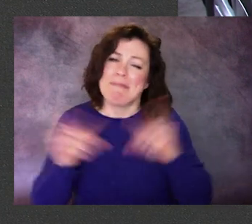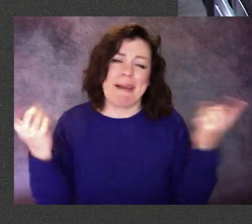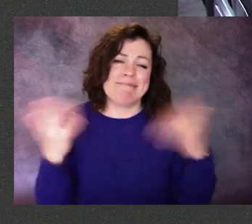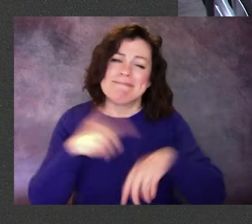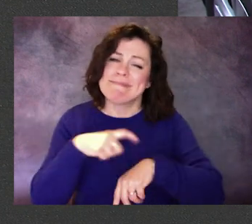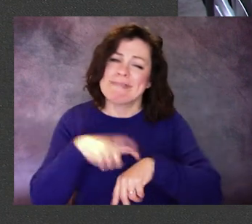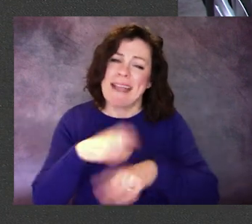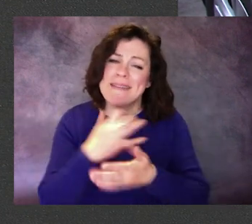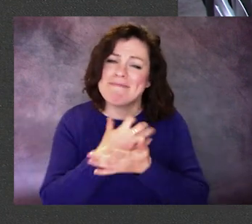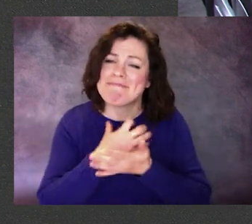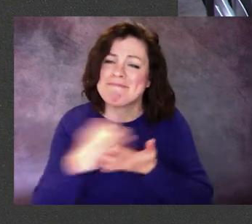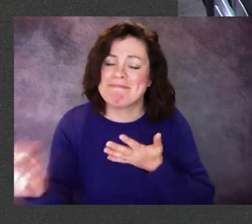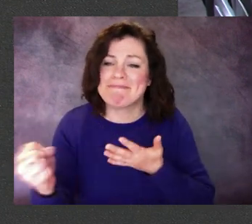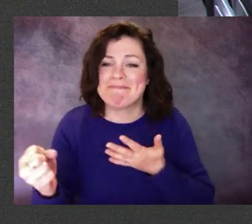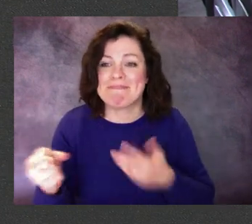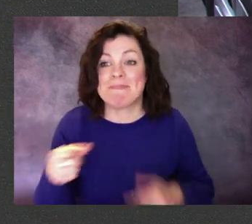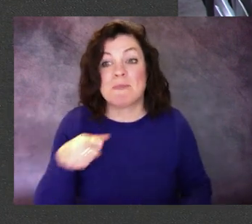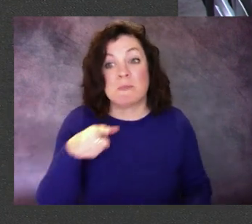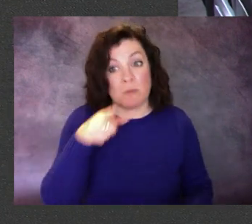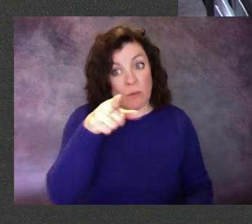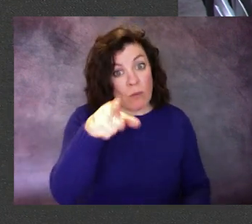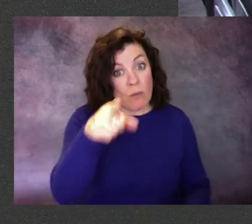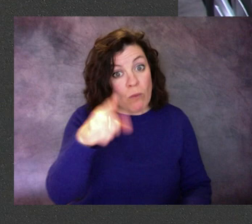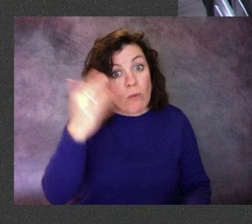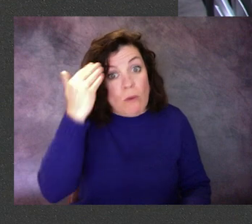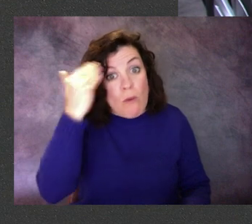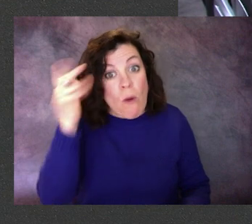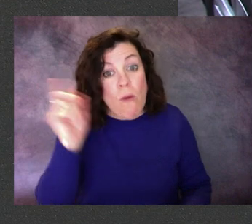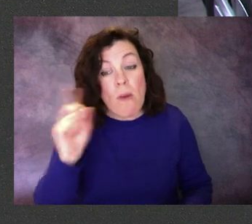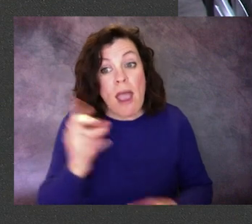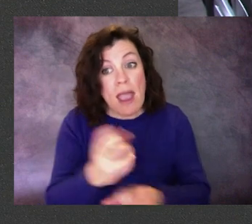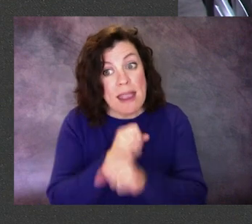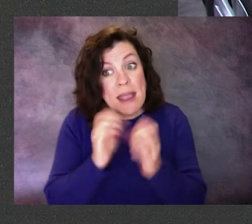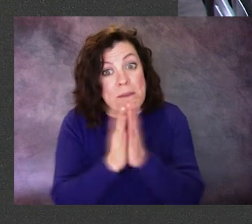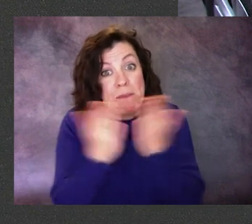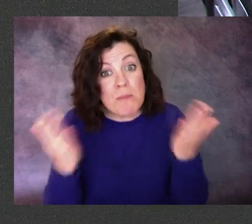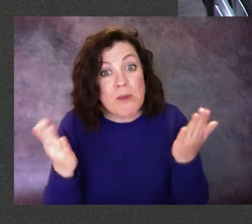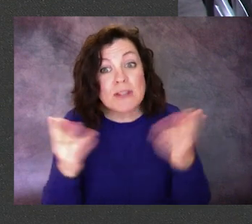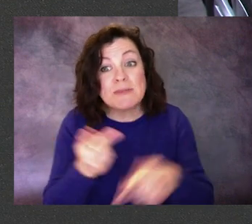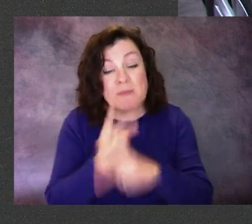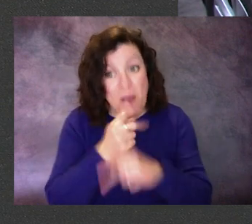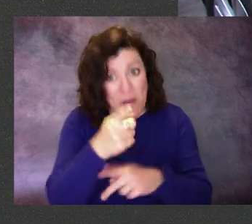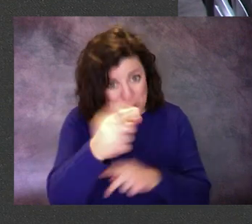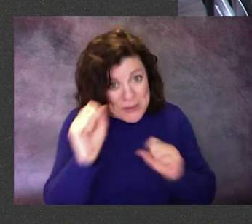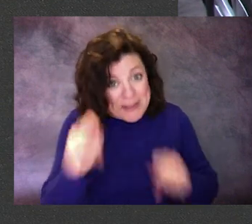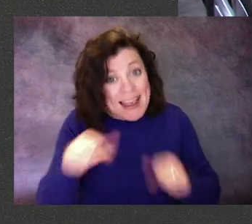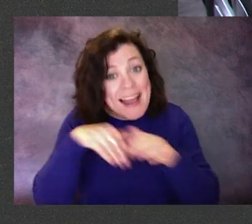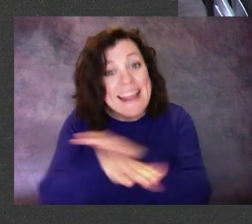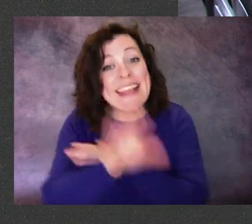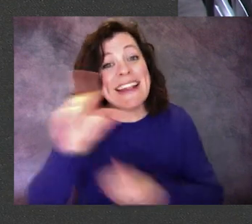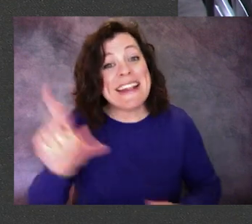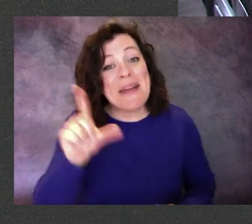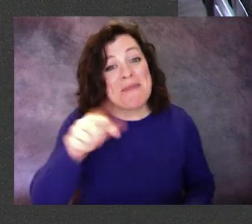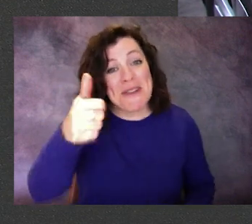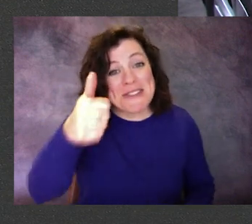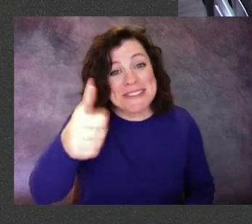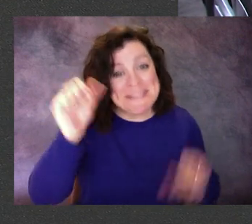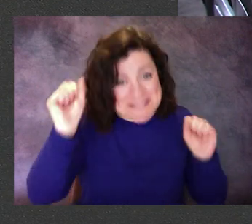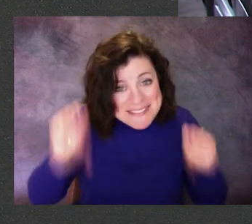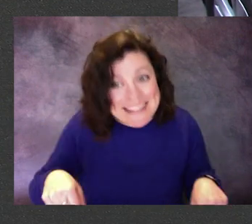today. But now you know where you can go and check those out and borrow them all by yourself at the